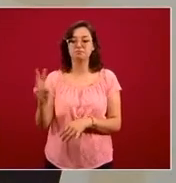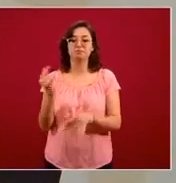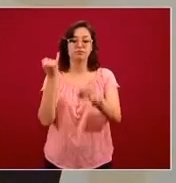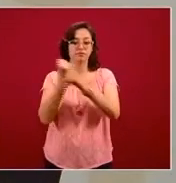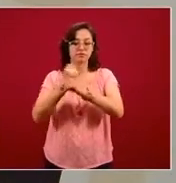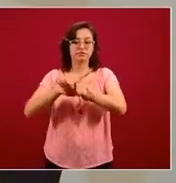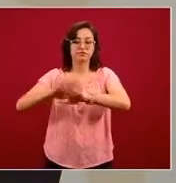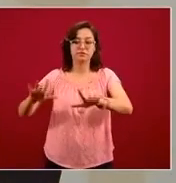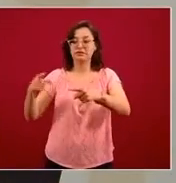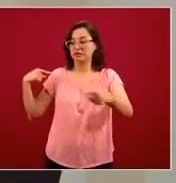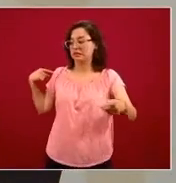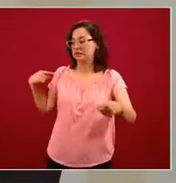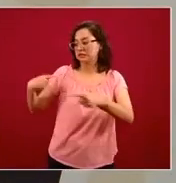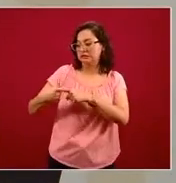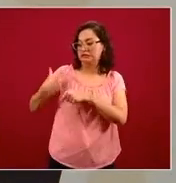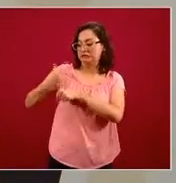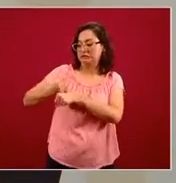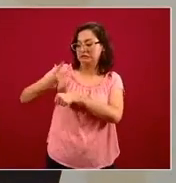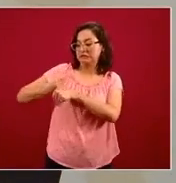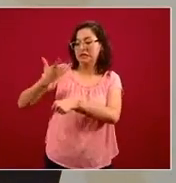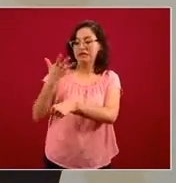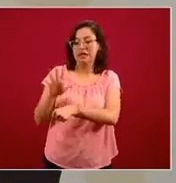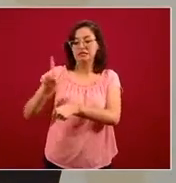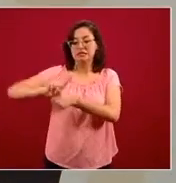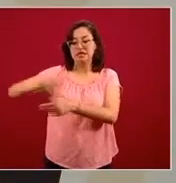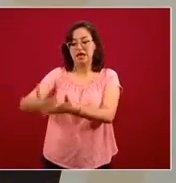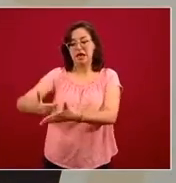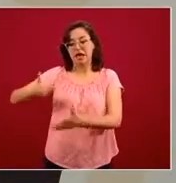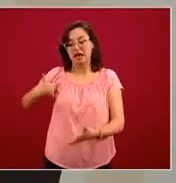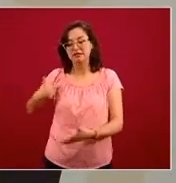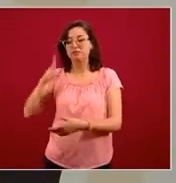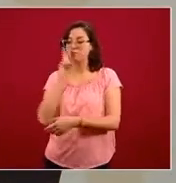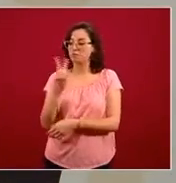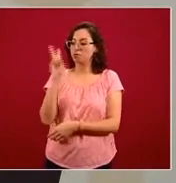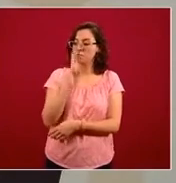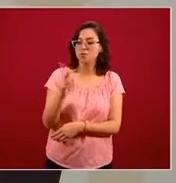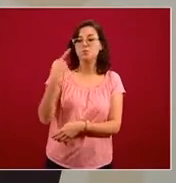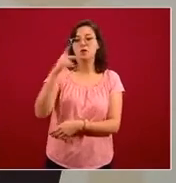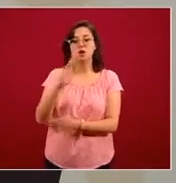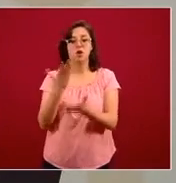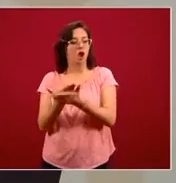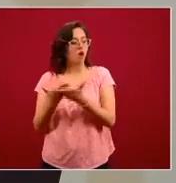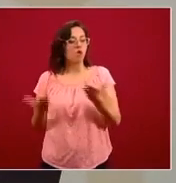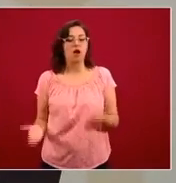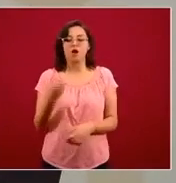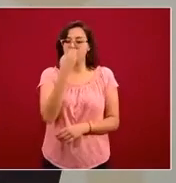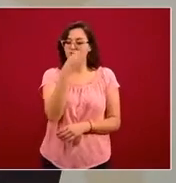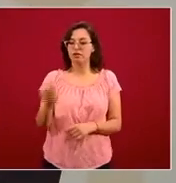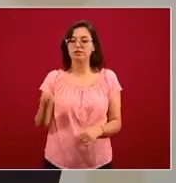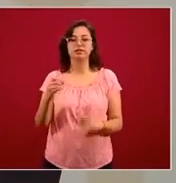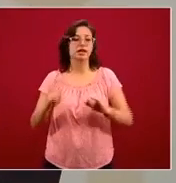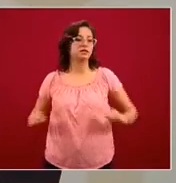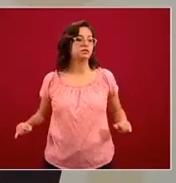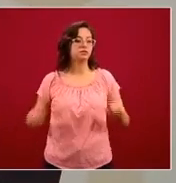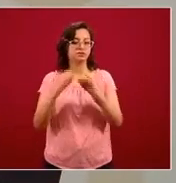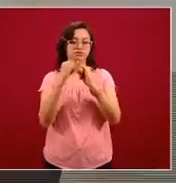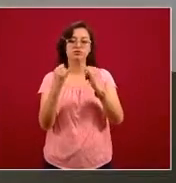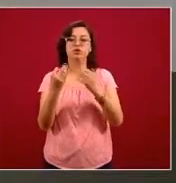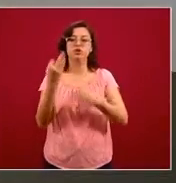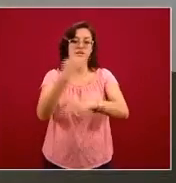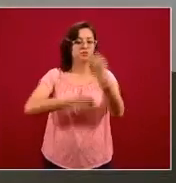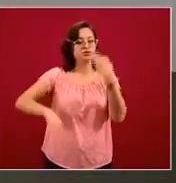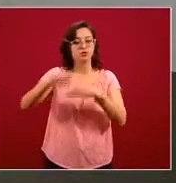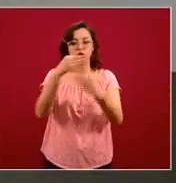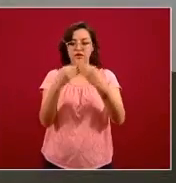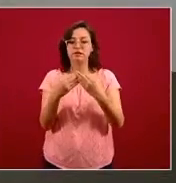platform that we had been working on. It was in a pilot program for 10 days before but now it is obligatory.